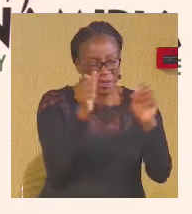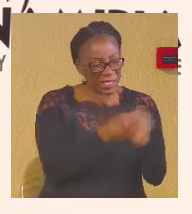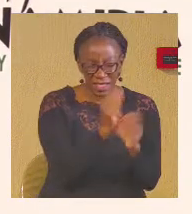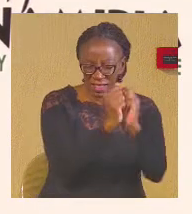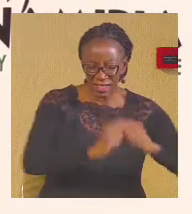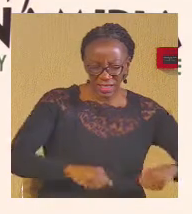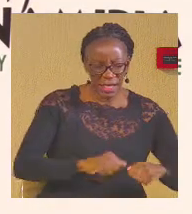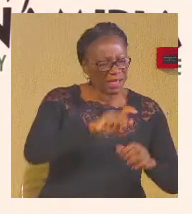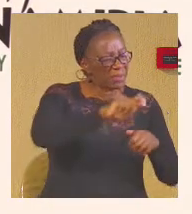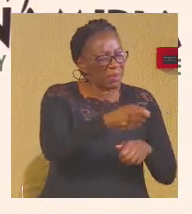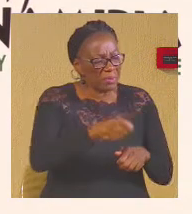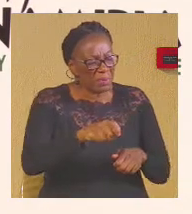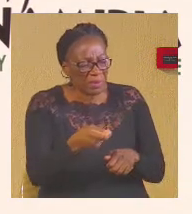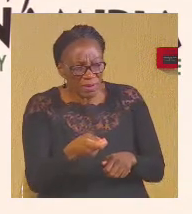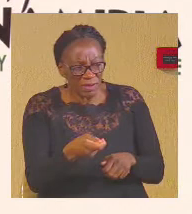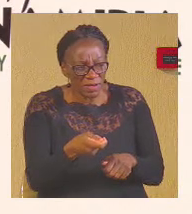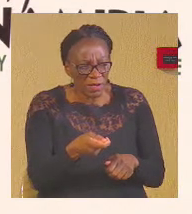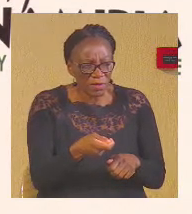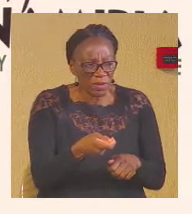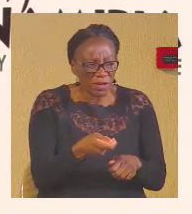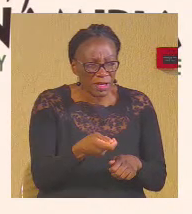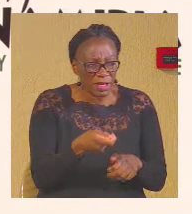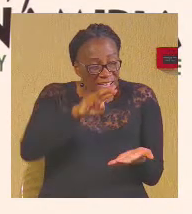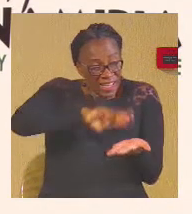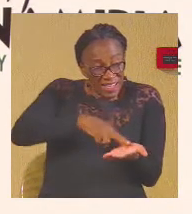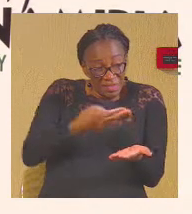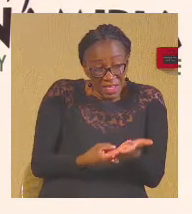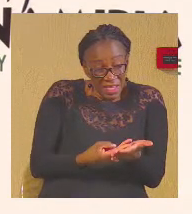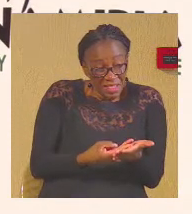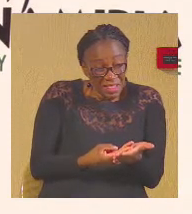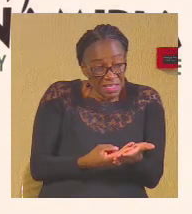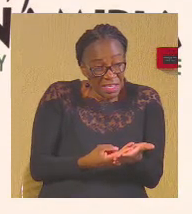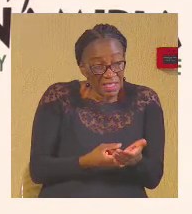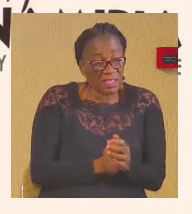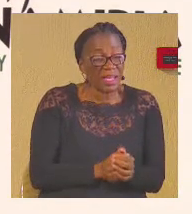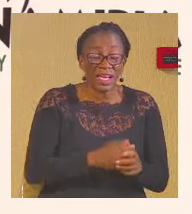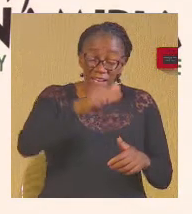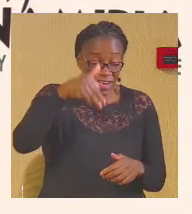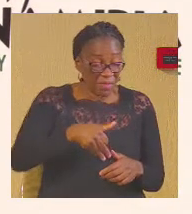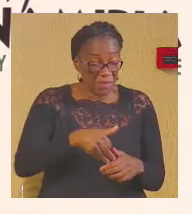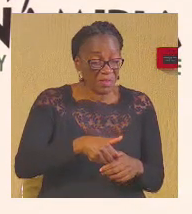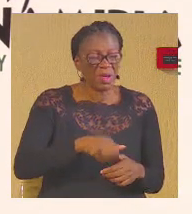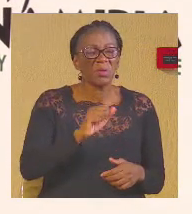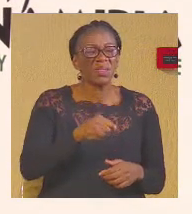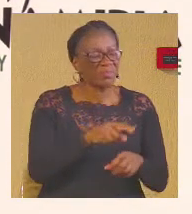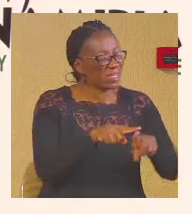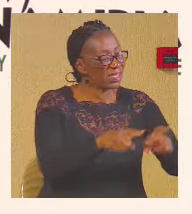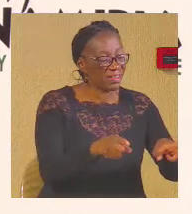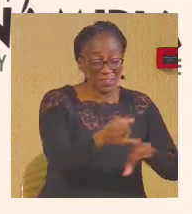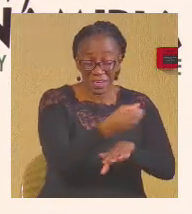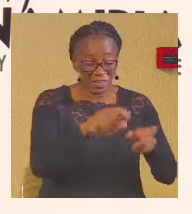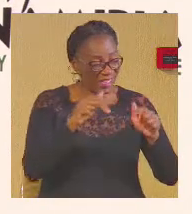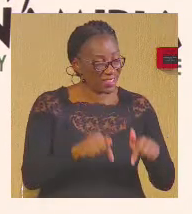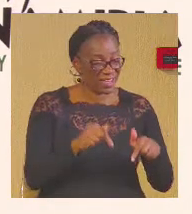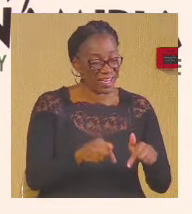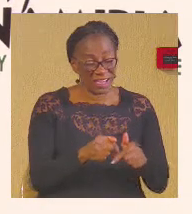be that we would be at a different place today than what we are. The first case, the test